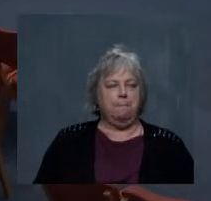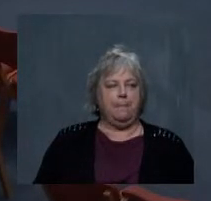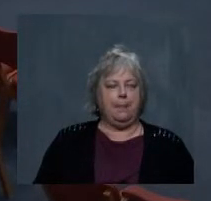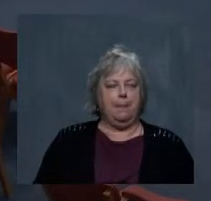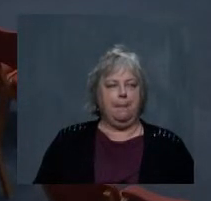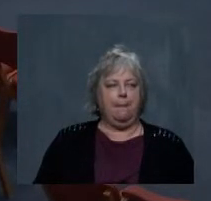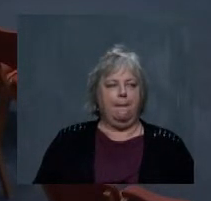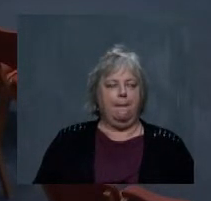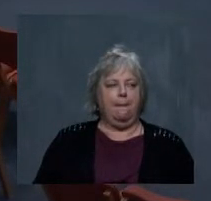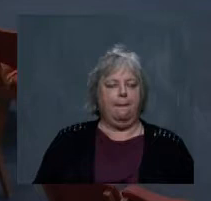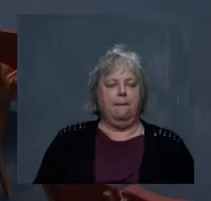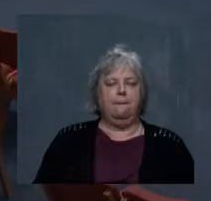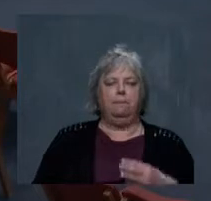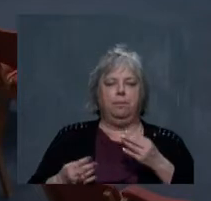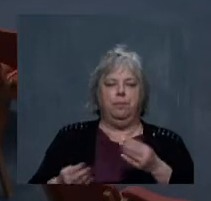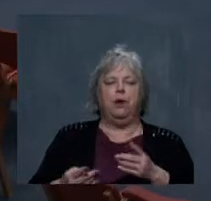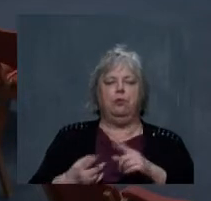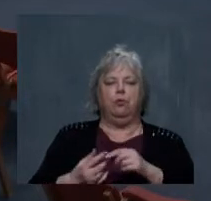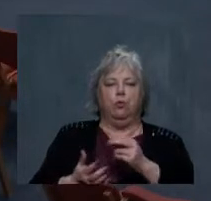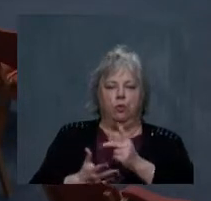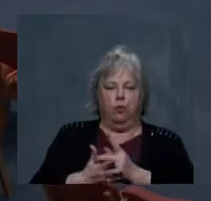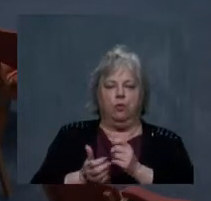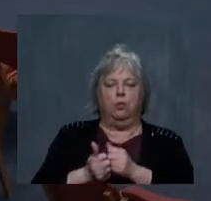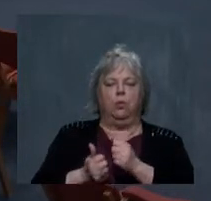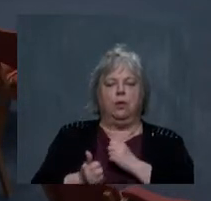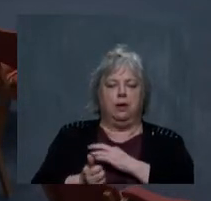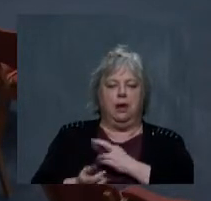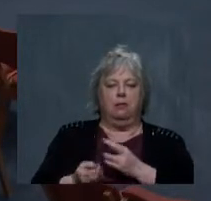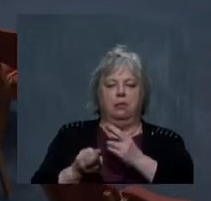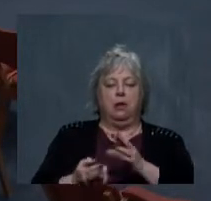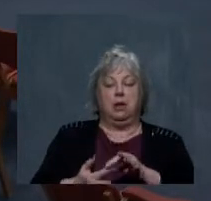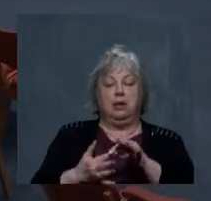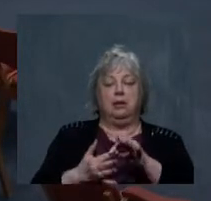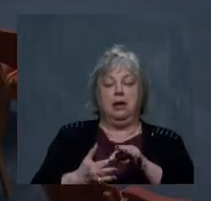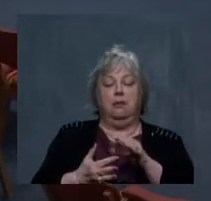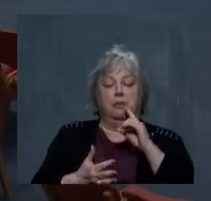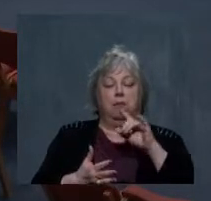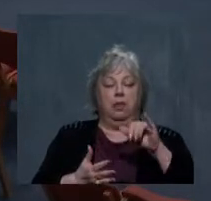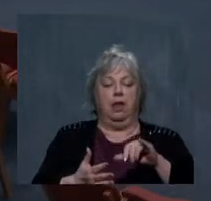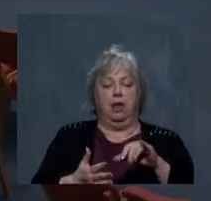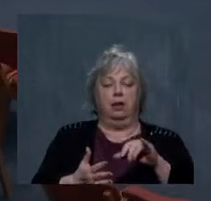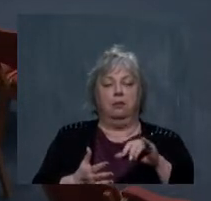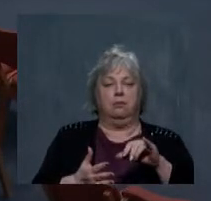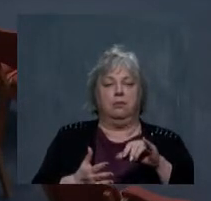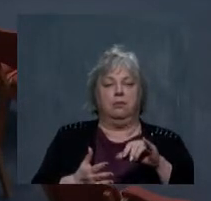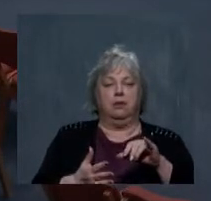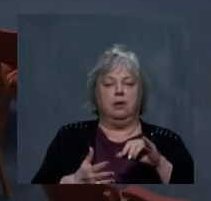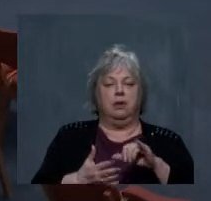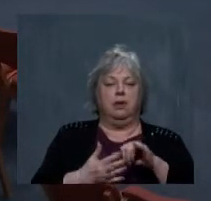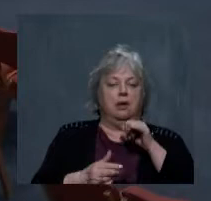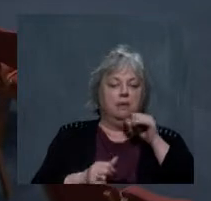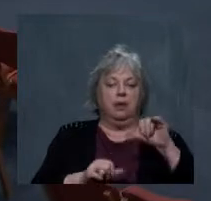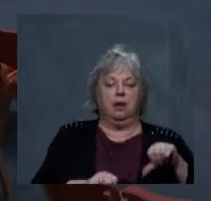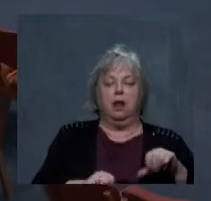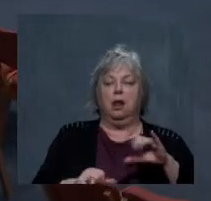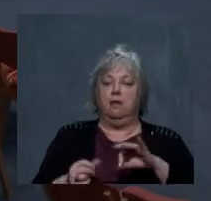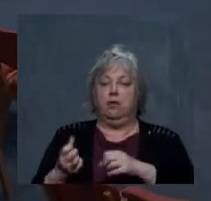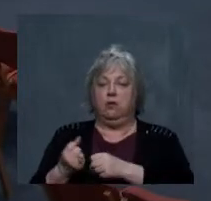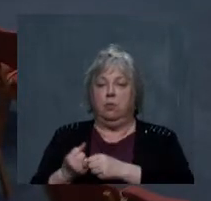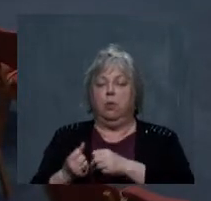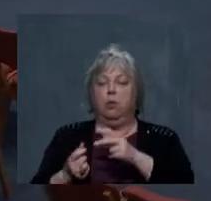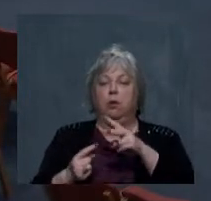Motion has been made to approve this application with staff recommendations. Accept that for denial. If you're for this